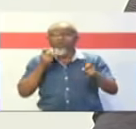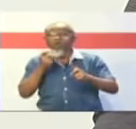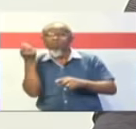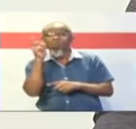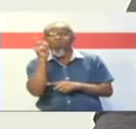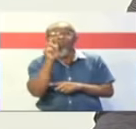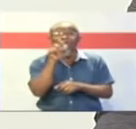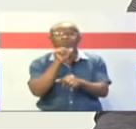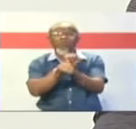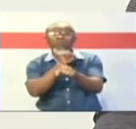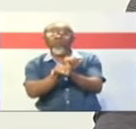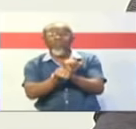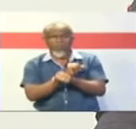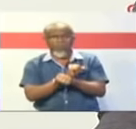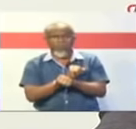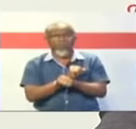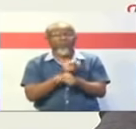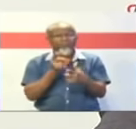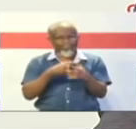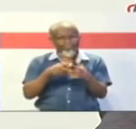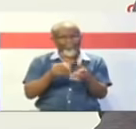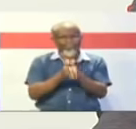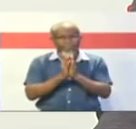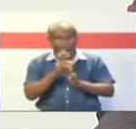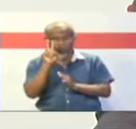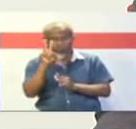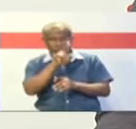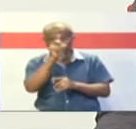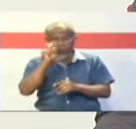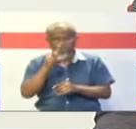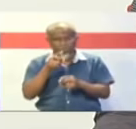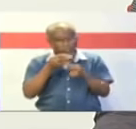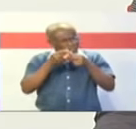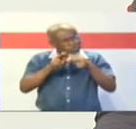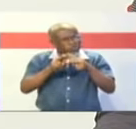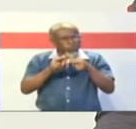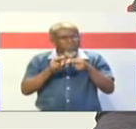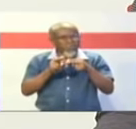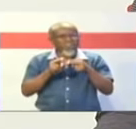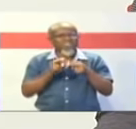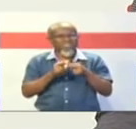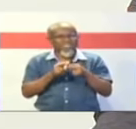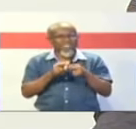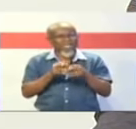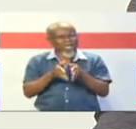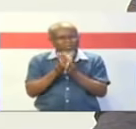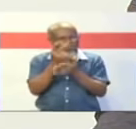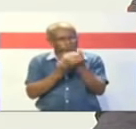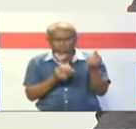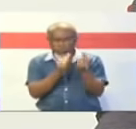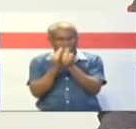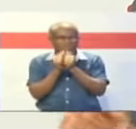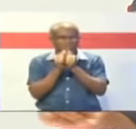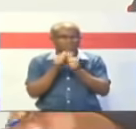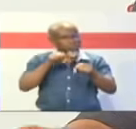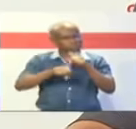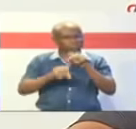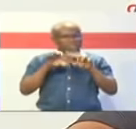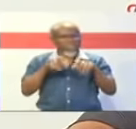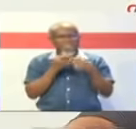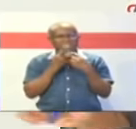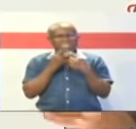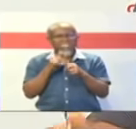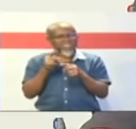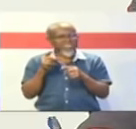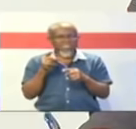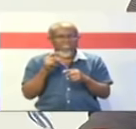you represent before posing no more than 2 questions, and please keep them brief. Ask both at the same time so we can get as